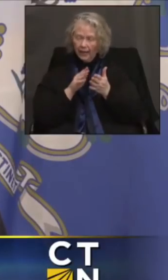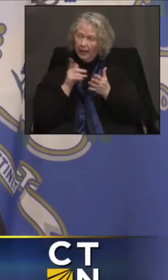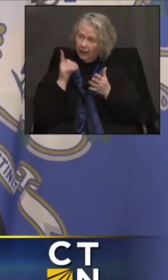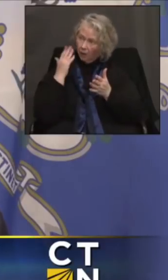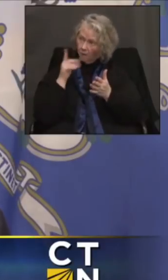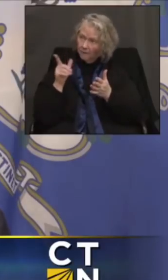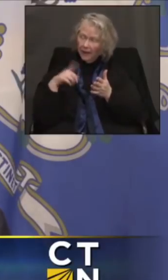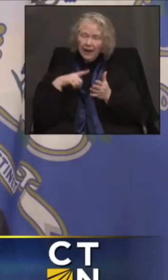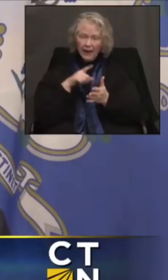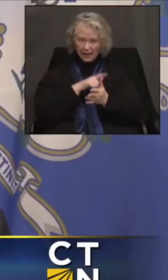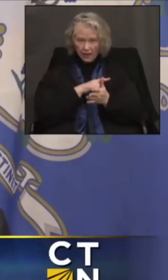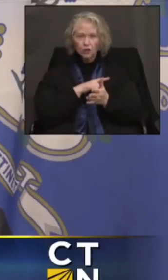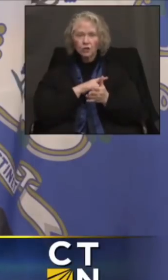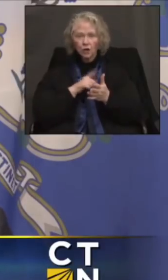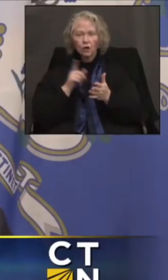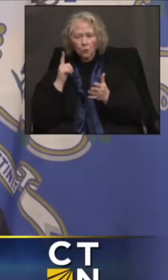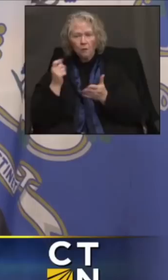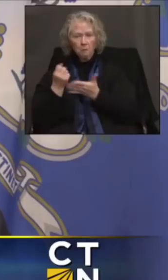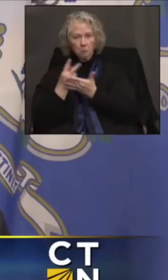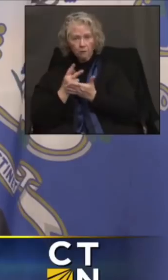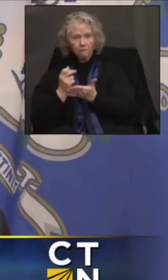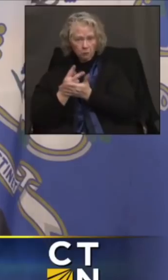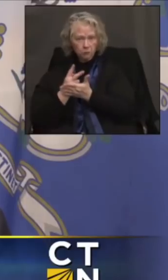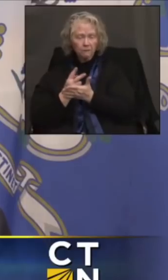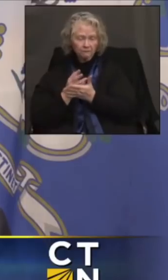light to continue protecting people as best we can.